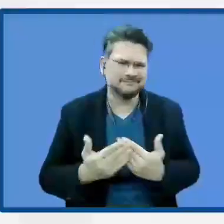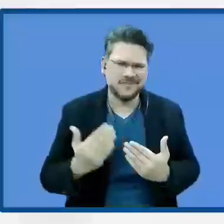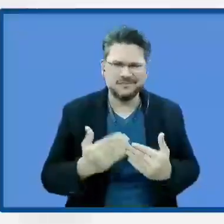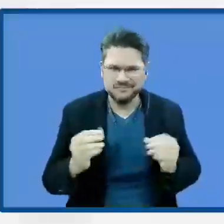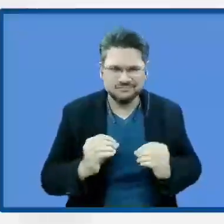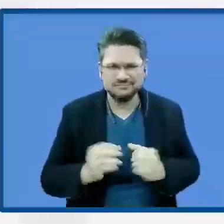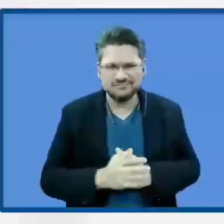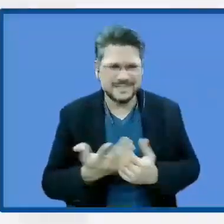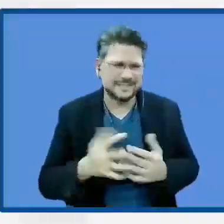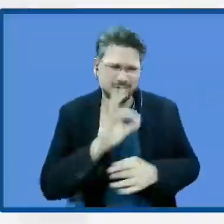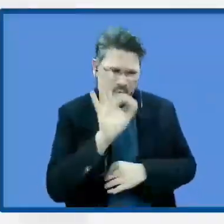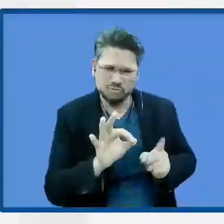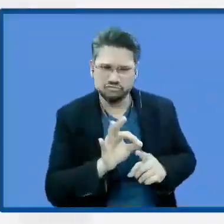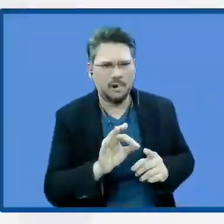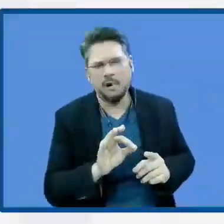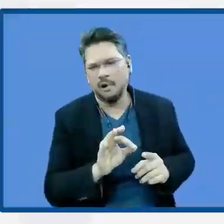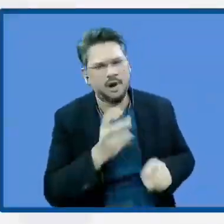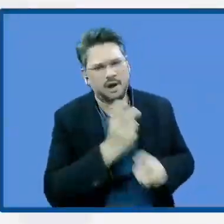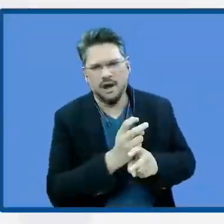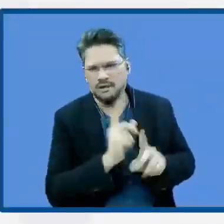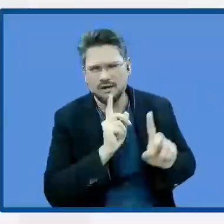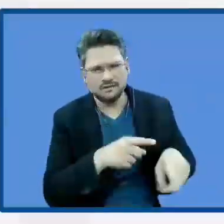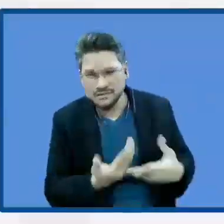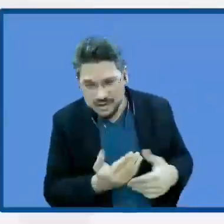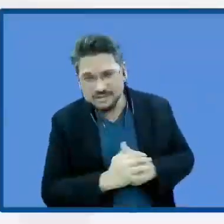such question, because